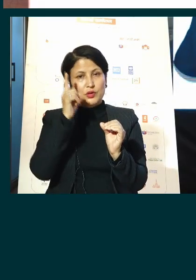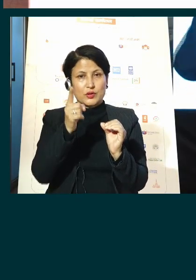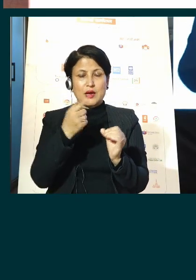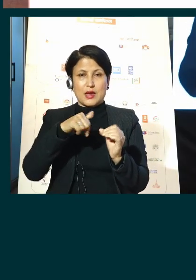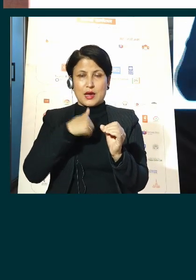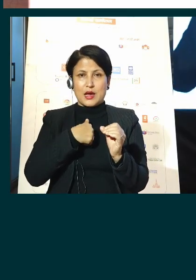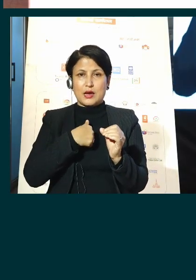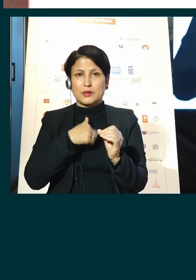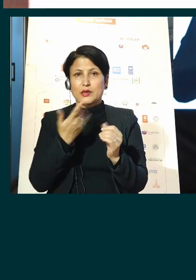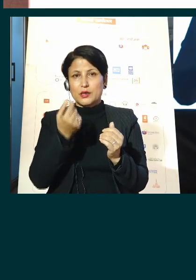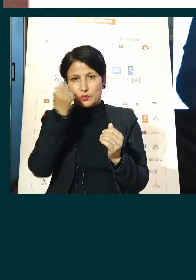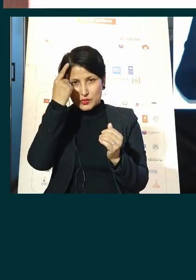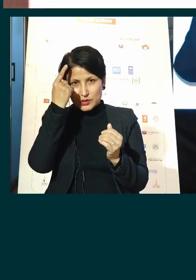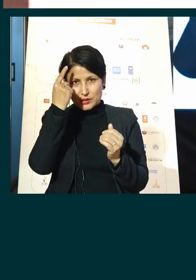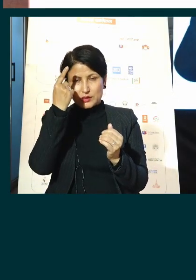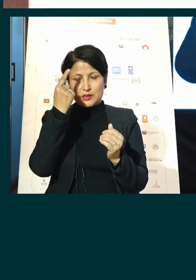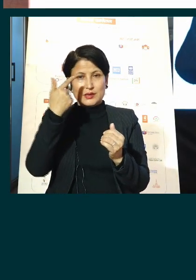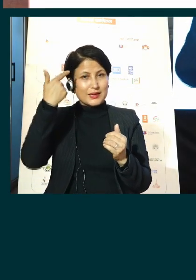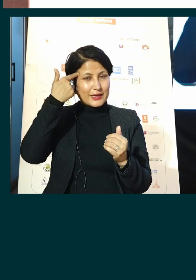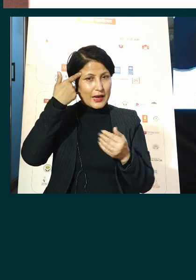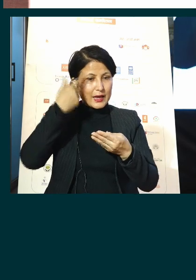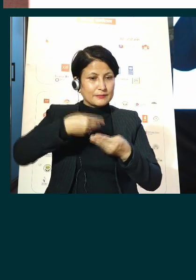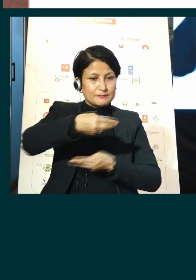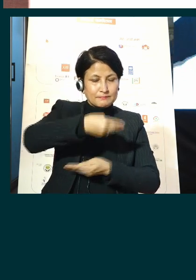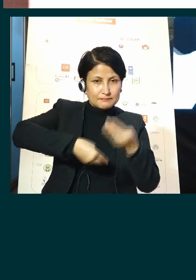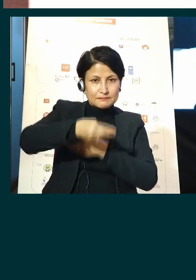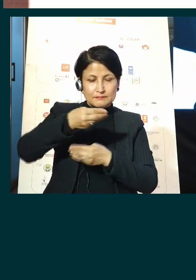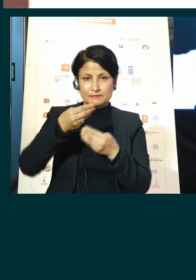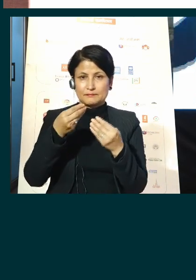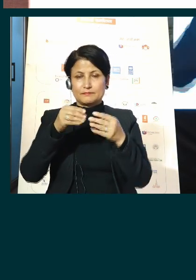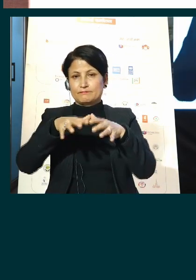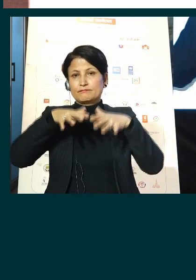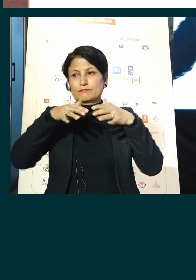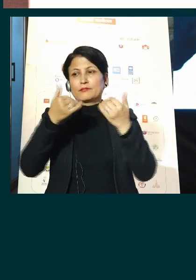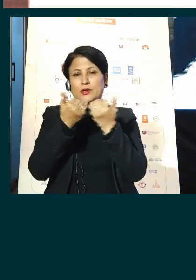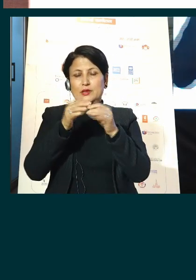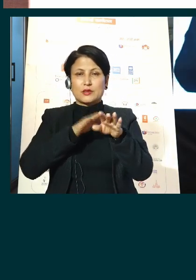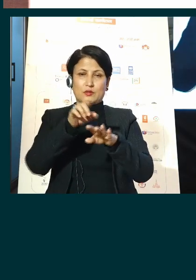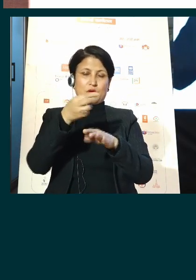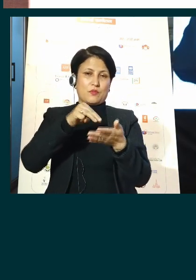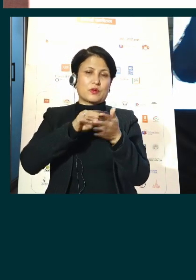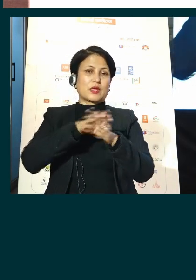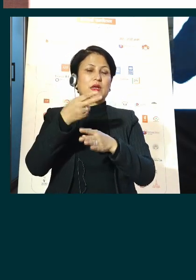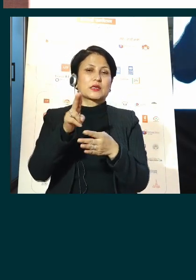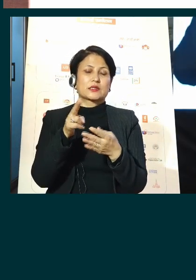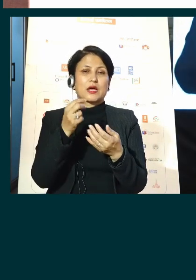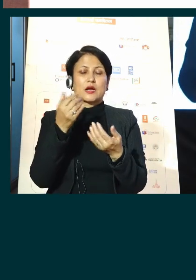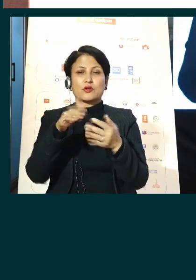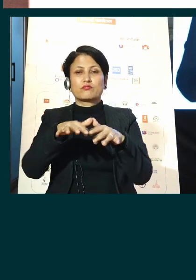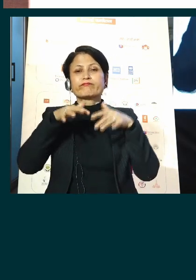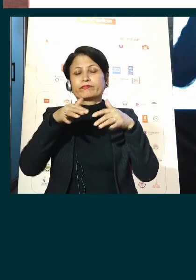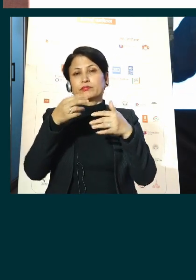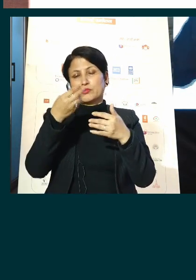had a knowledge sharing workshop. This happened a couple of years ago, and many of you in the room were there. And we asked you to actually start to generate evidence